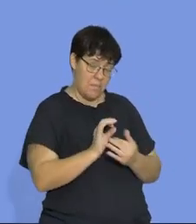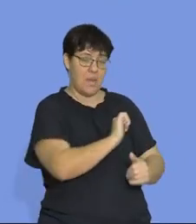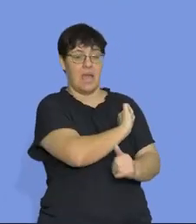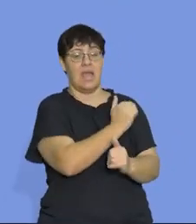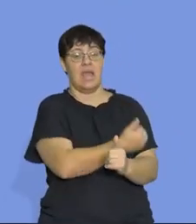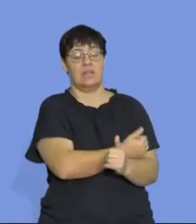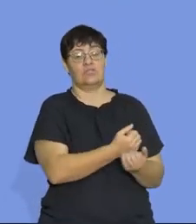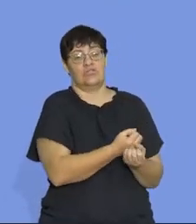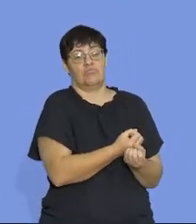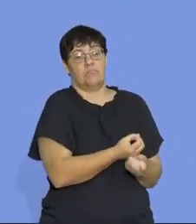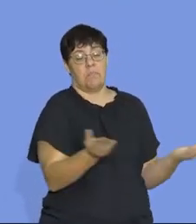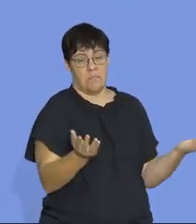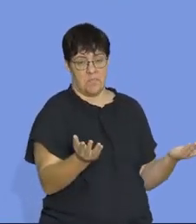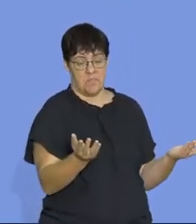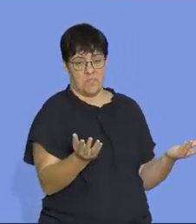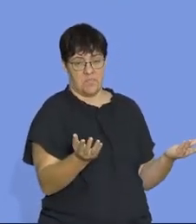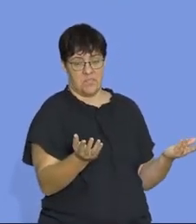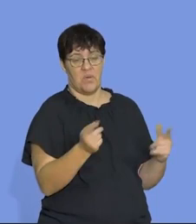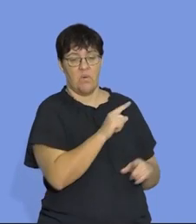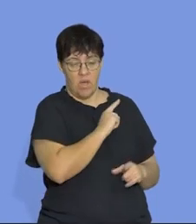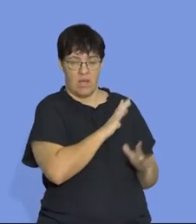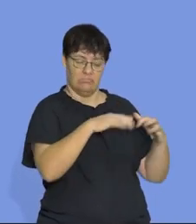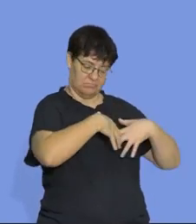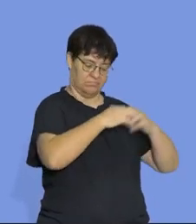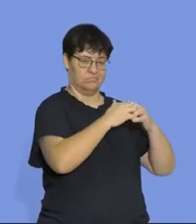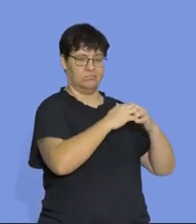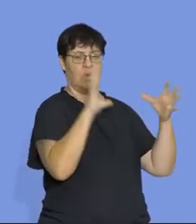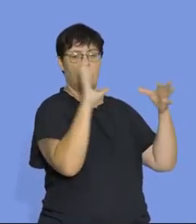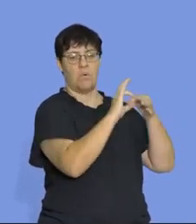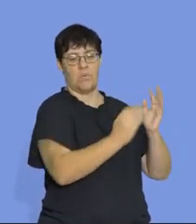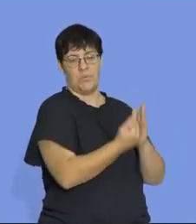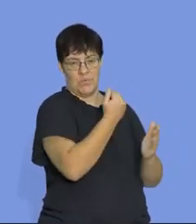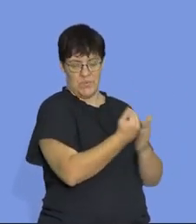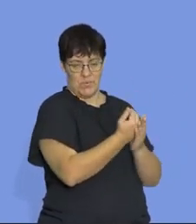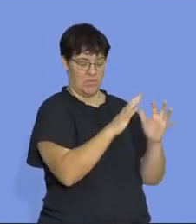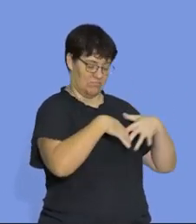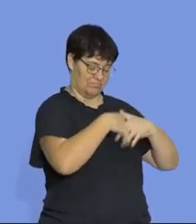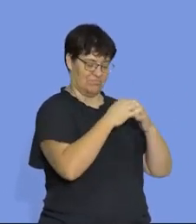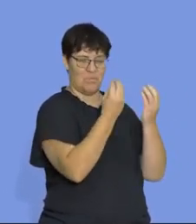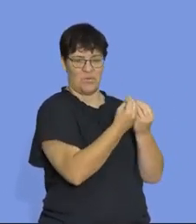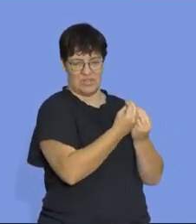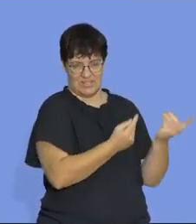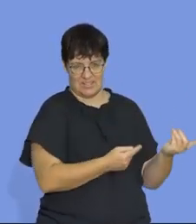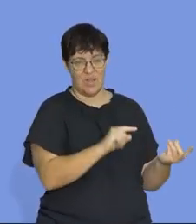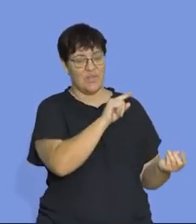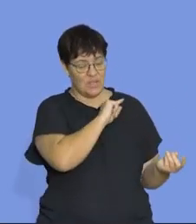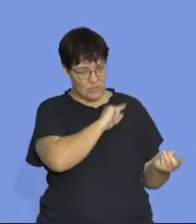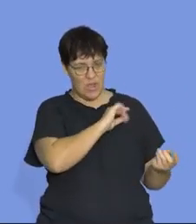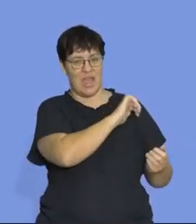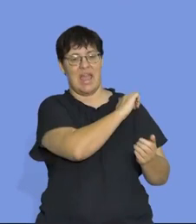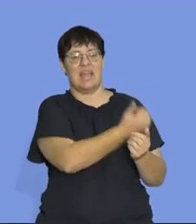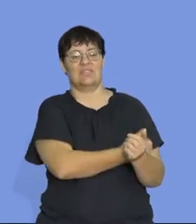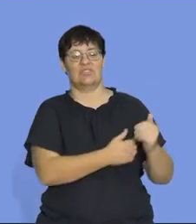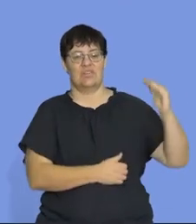of energy is coupled by formation of new bonds to the surroundings. That's why there is a decrease in the energy of